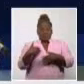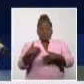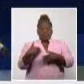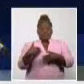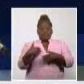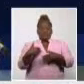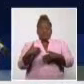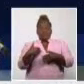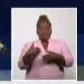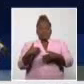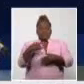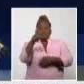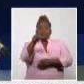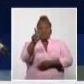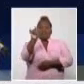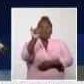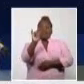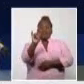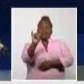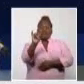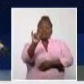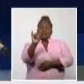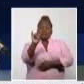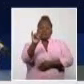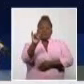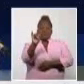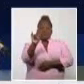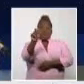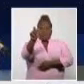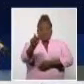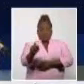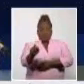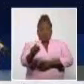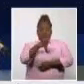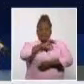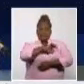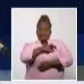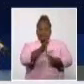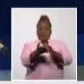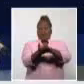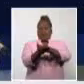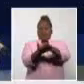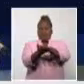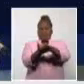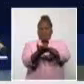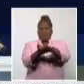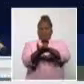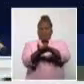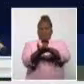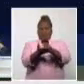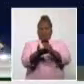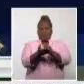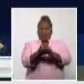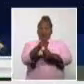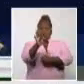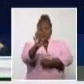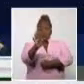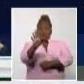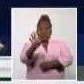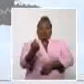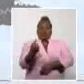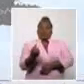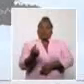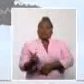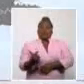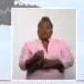46.8% of the diagnosed cases have been asymptomatic. Of the 19